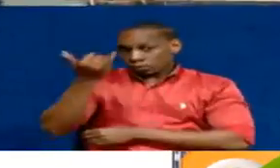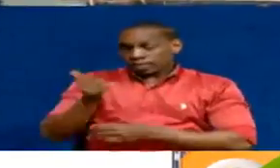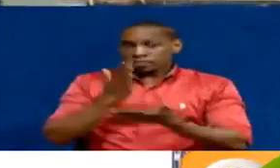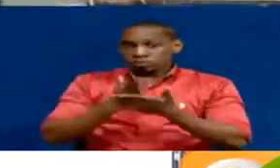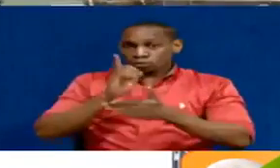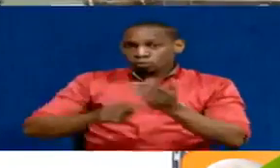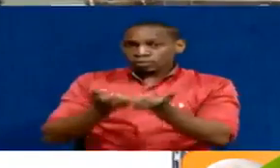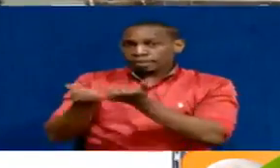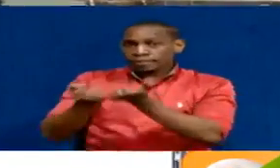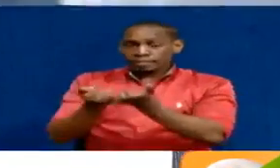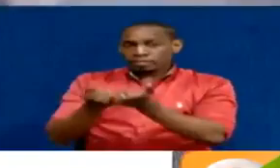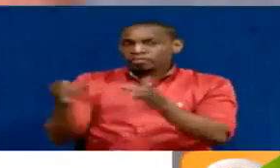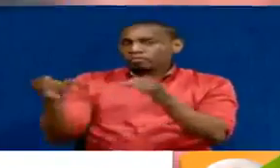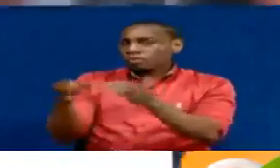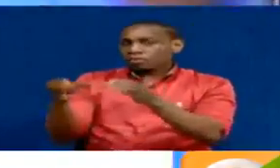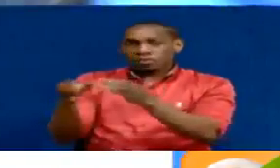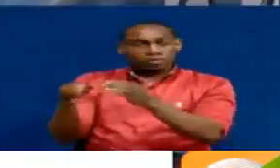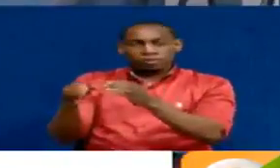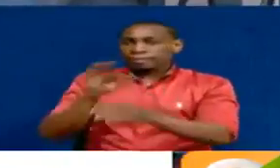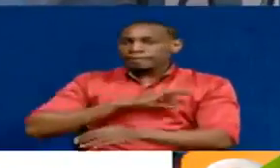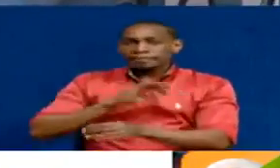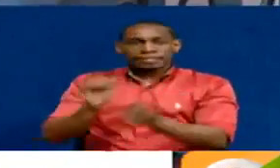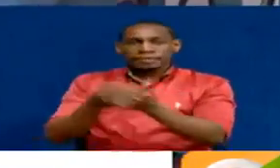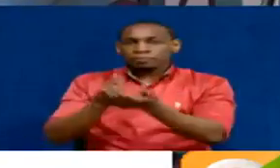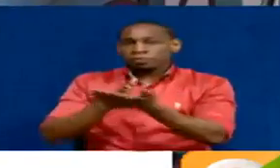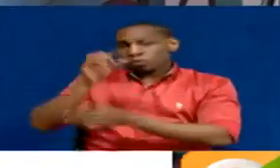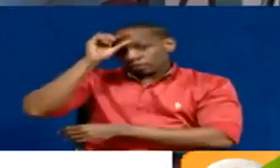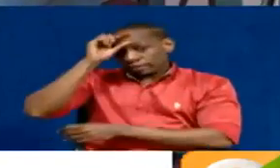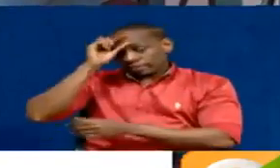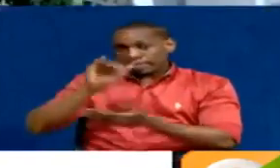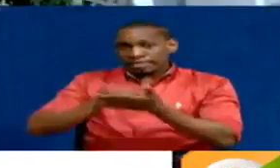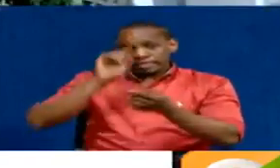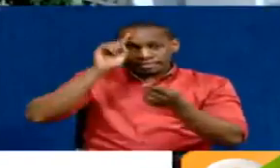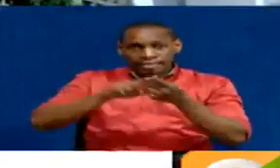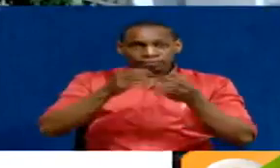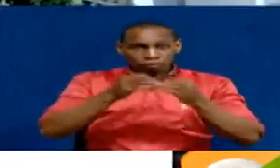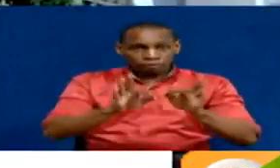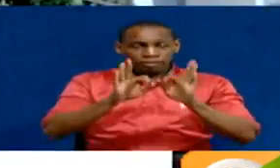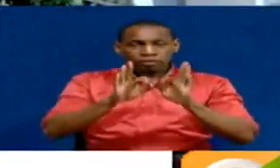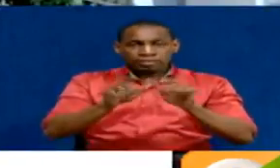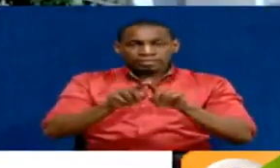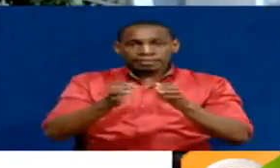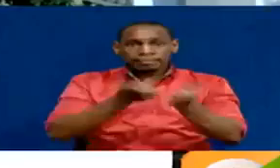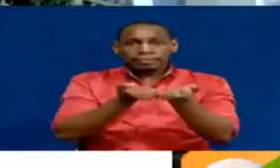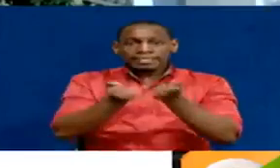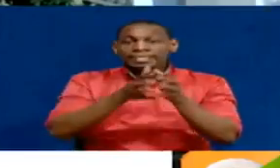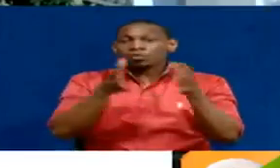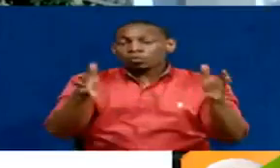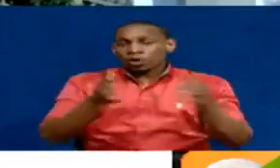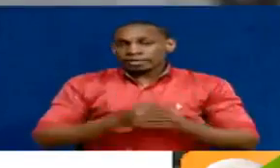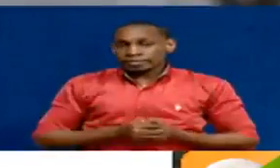fact that these businesses are too micro and informal to benefit from government support, which mainly targeted formal and relatively larger